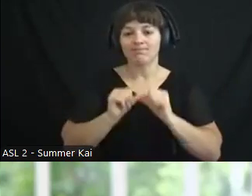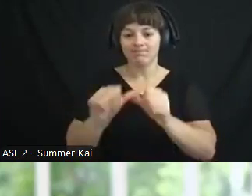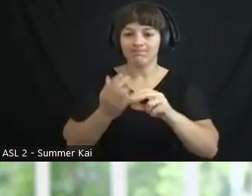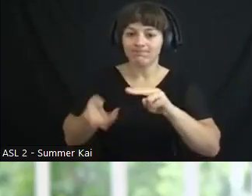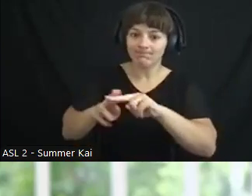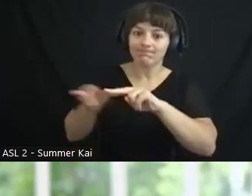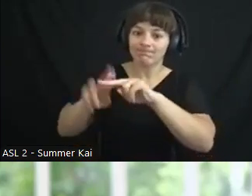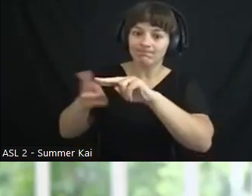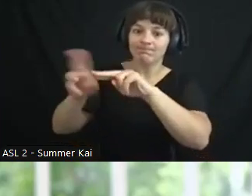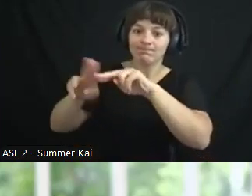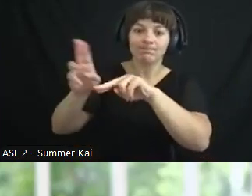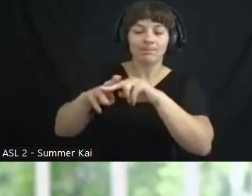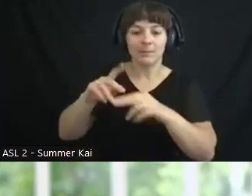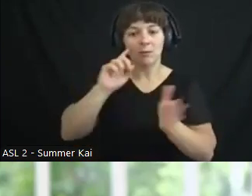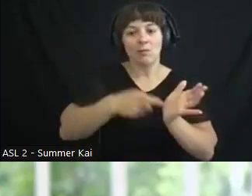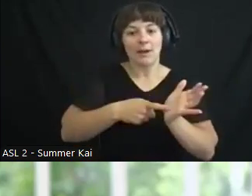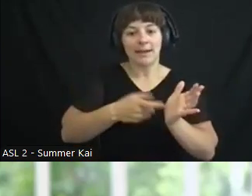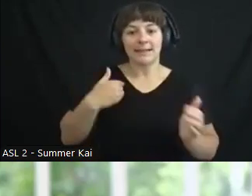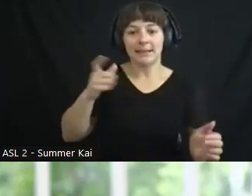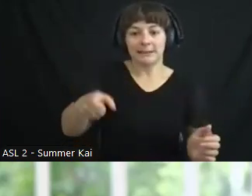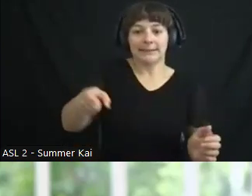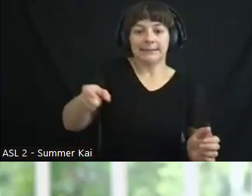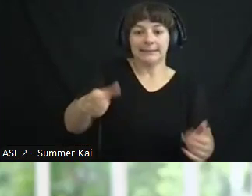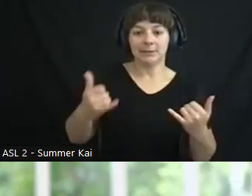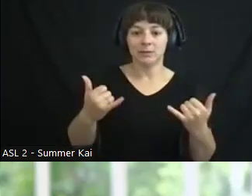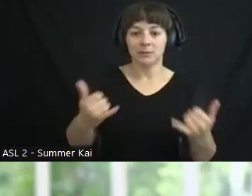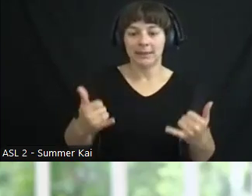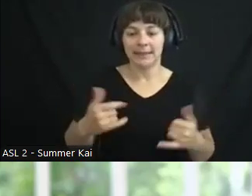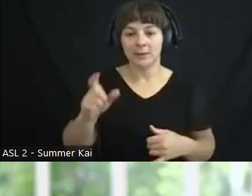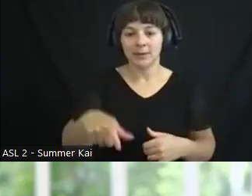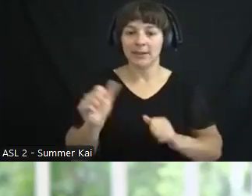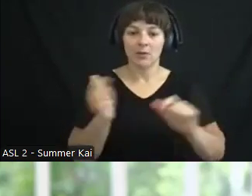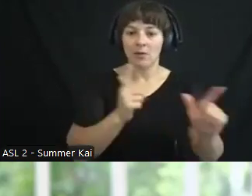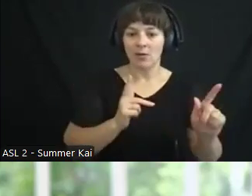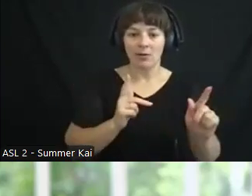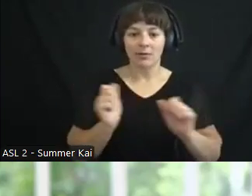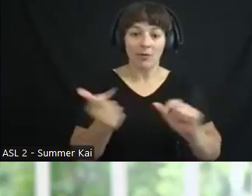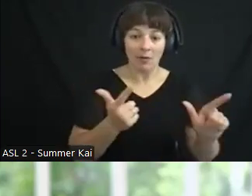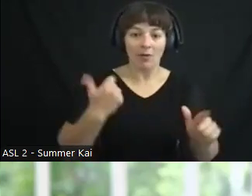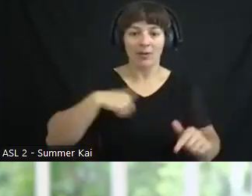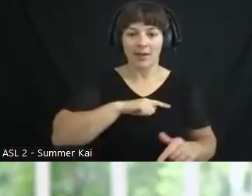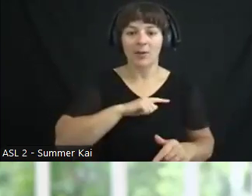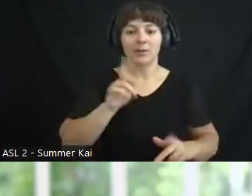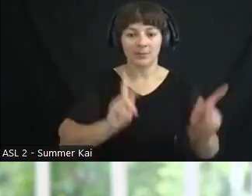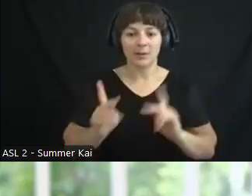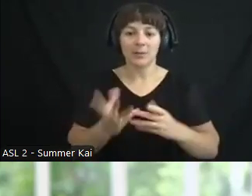everyone is saying, the need is definitely there. And we have to have all of our folks get involved. Thank you.